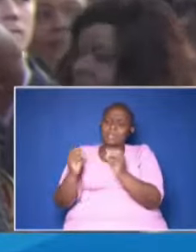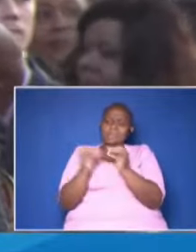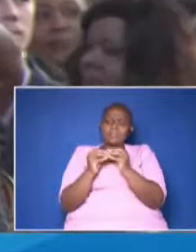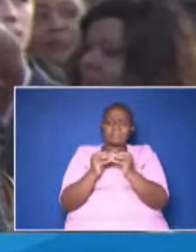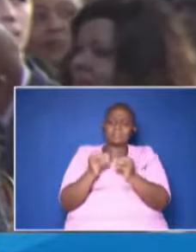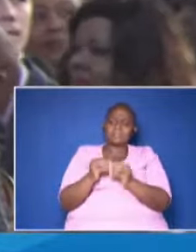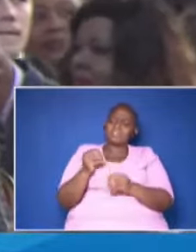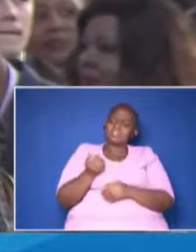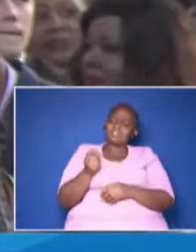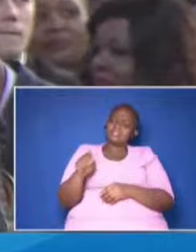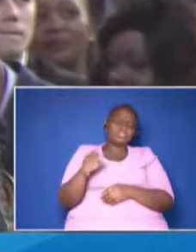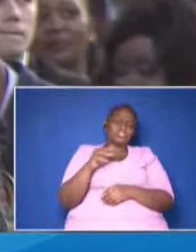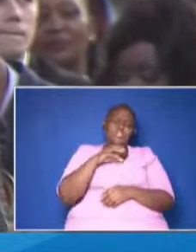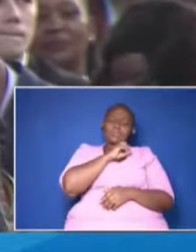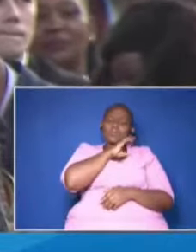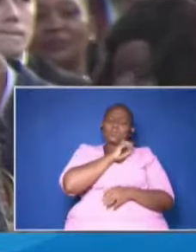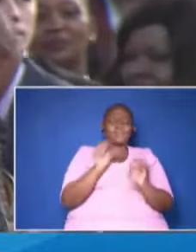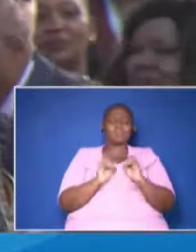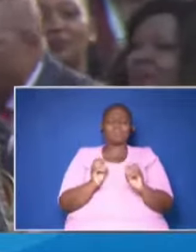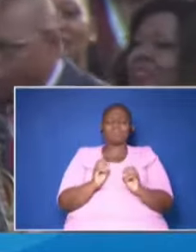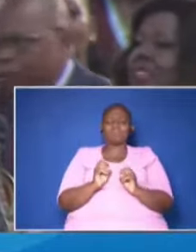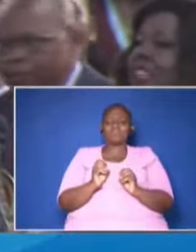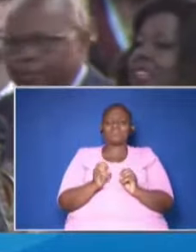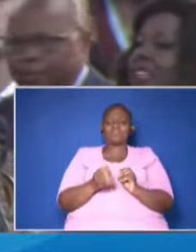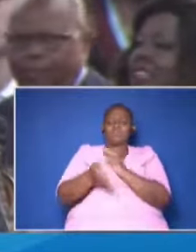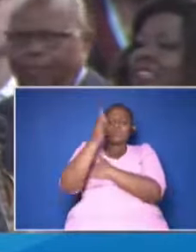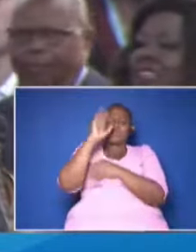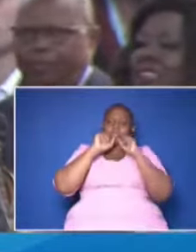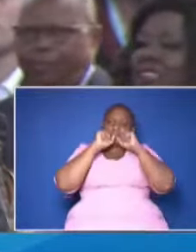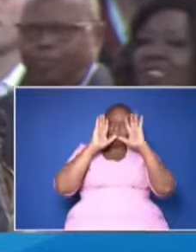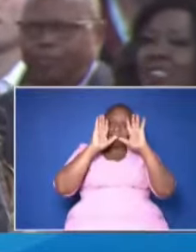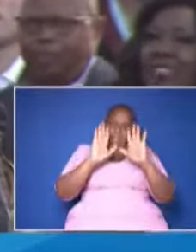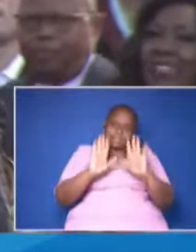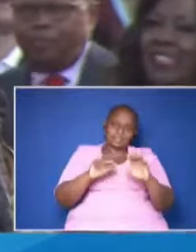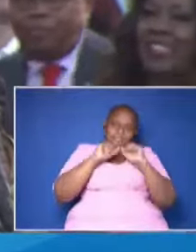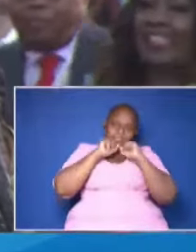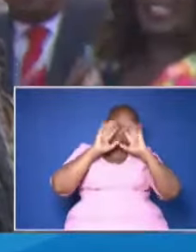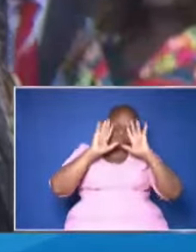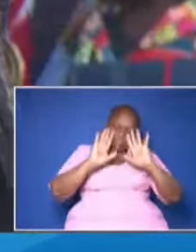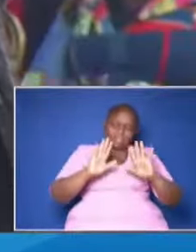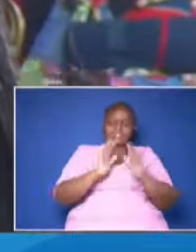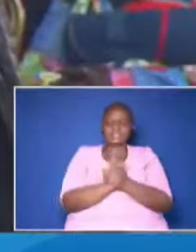she never complained and she supported me well God bless you God bless